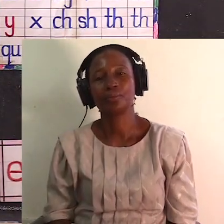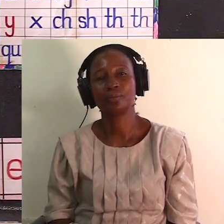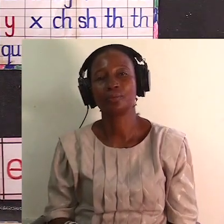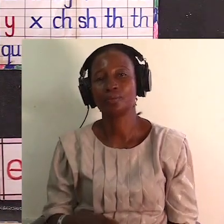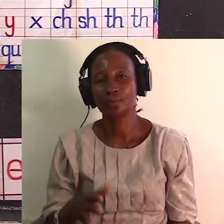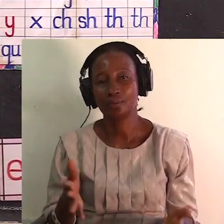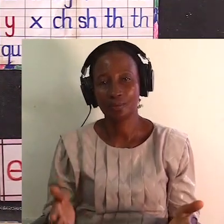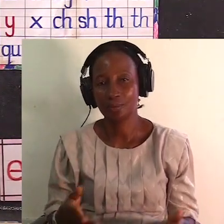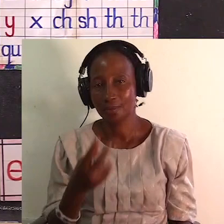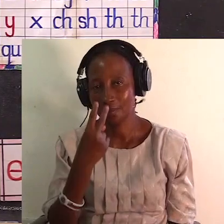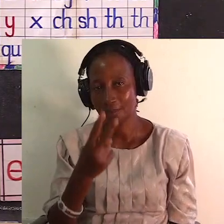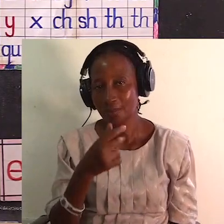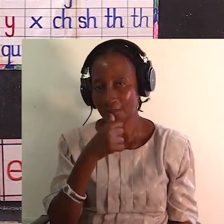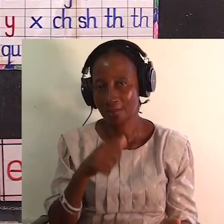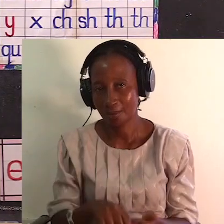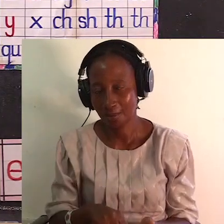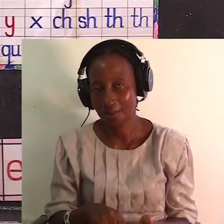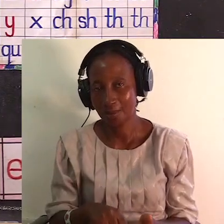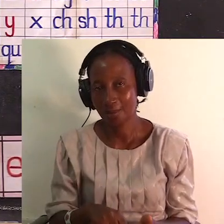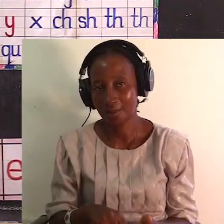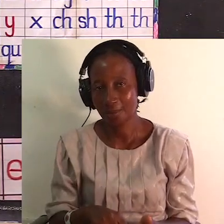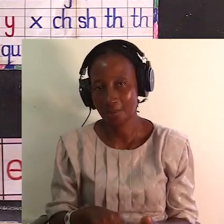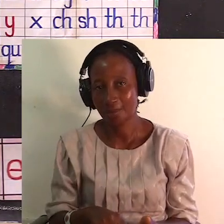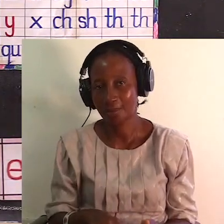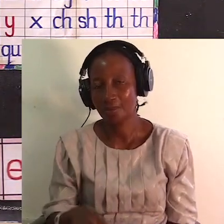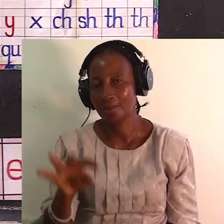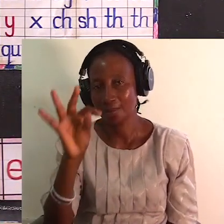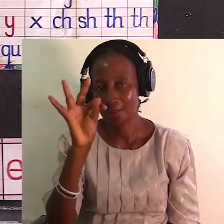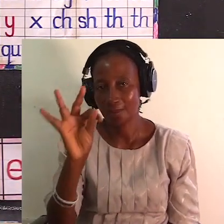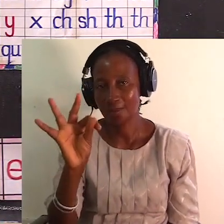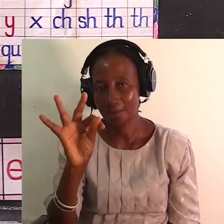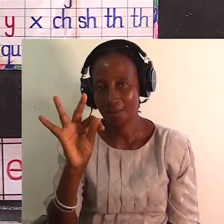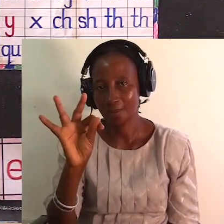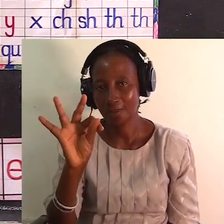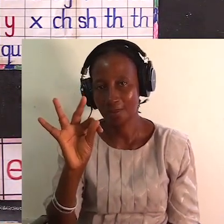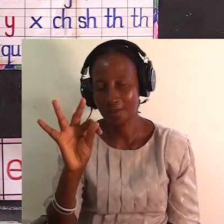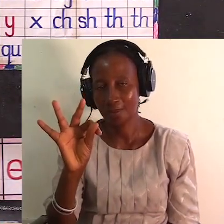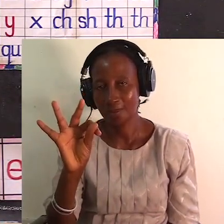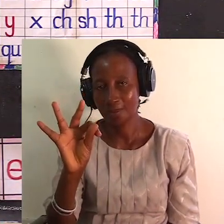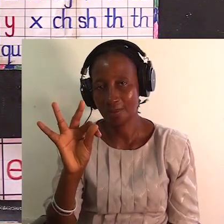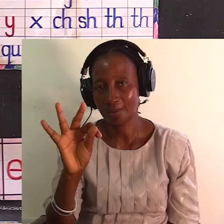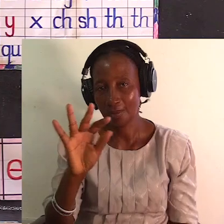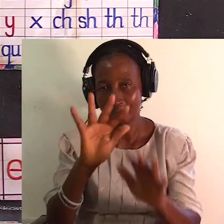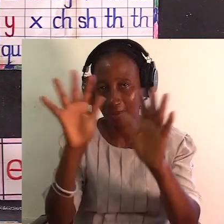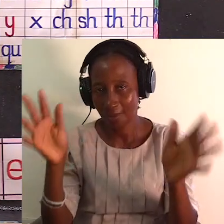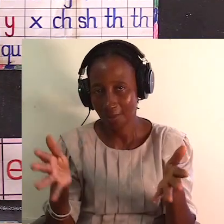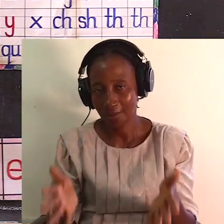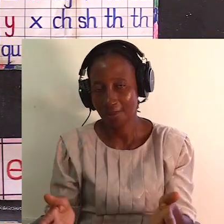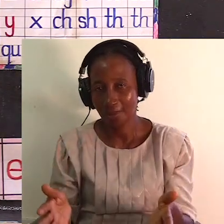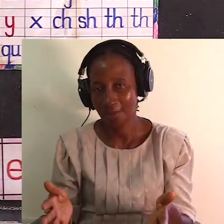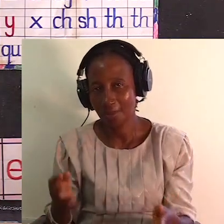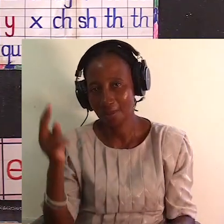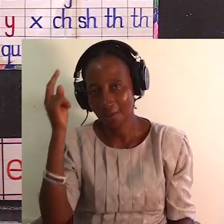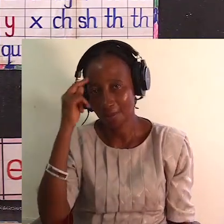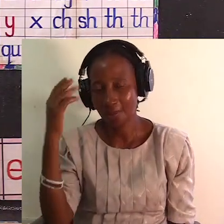Here is it. The letter we wanted, the sound we are sounding is right in front of